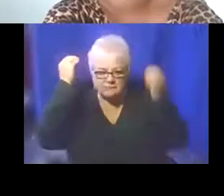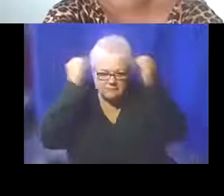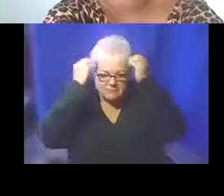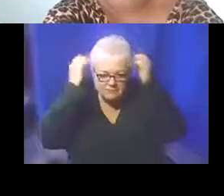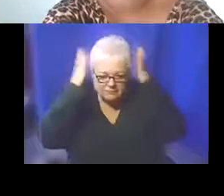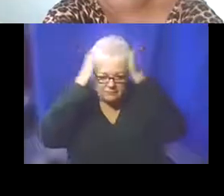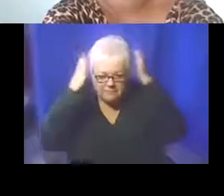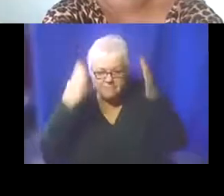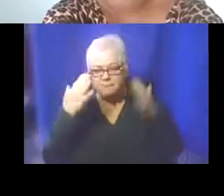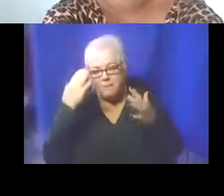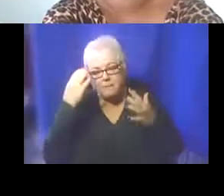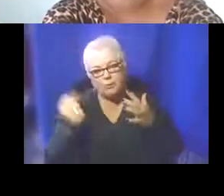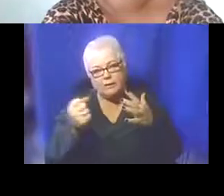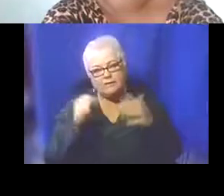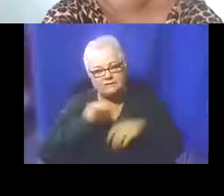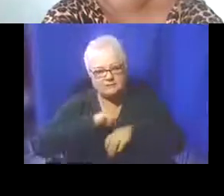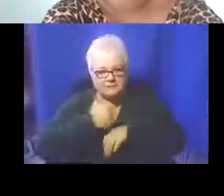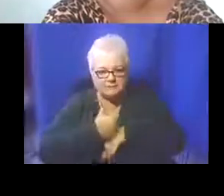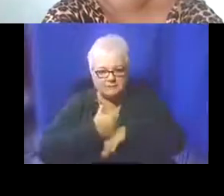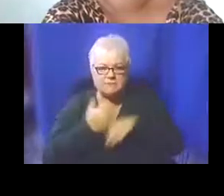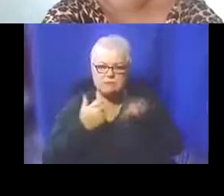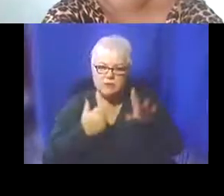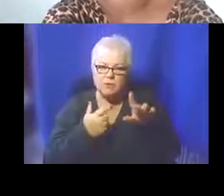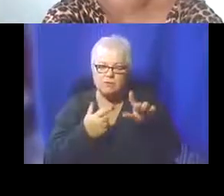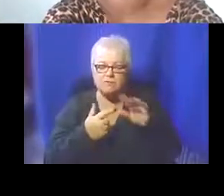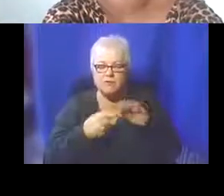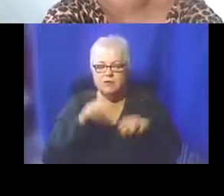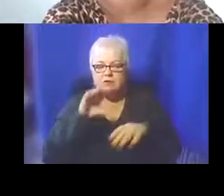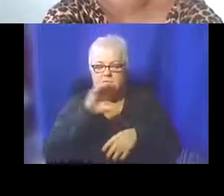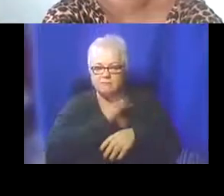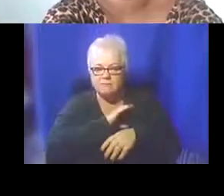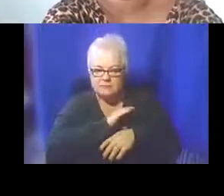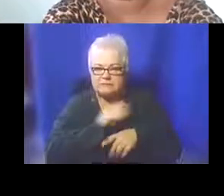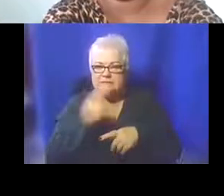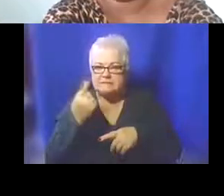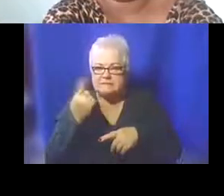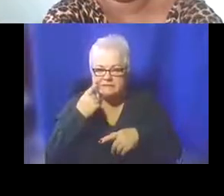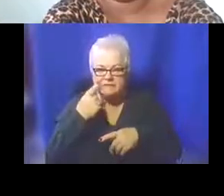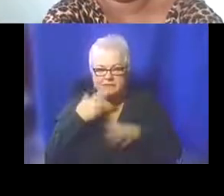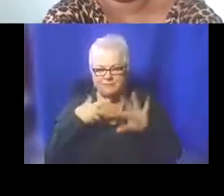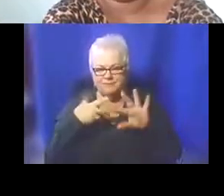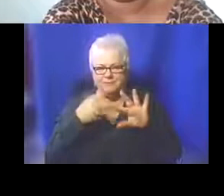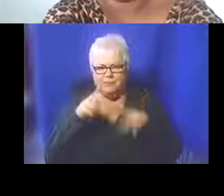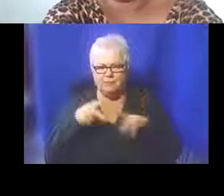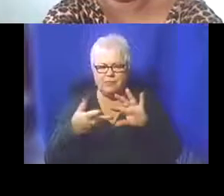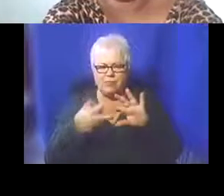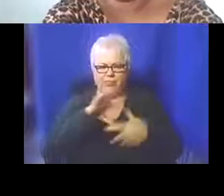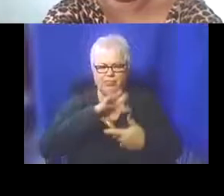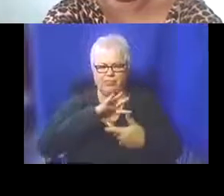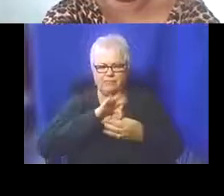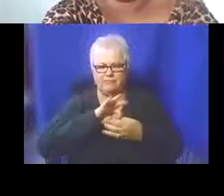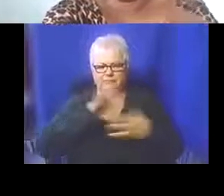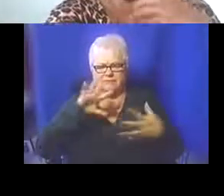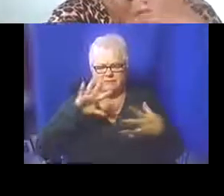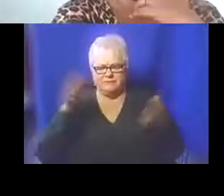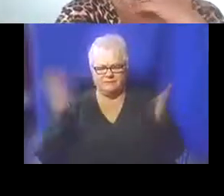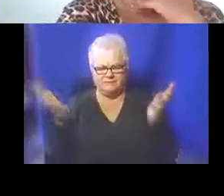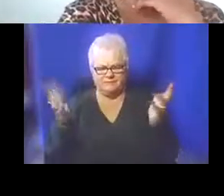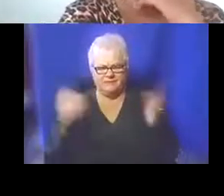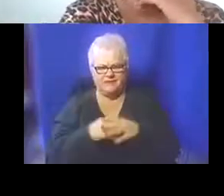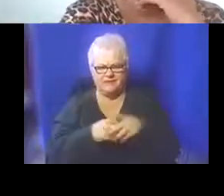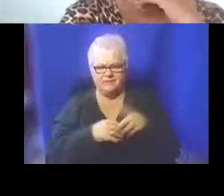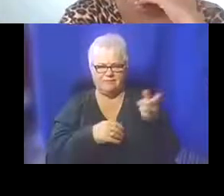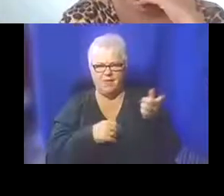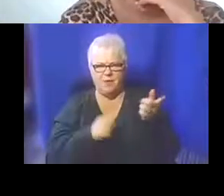the memory is laid down. So for law enforcement, they see this completely disorganized, discombobulated presentation and they say, I'm